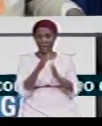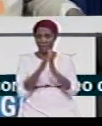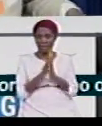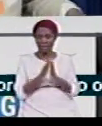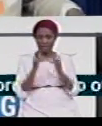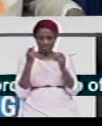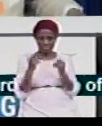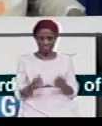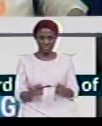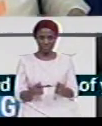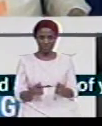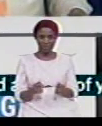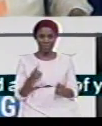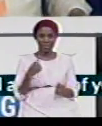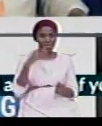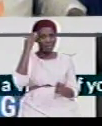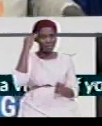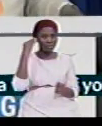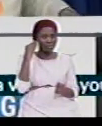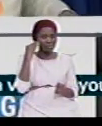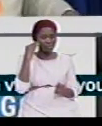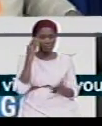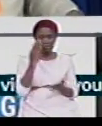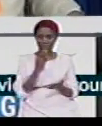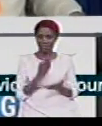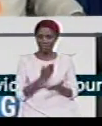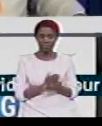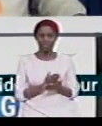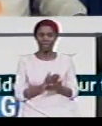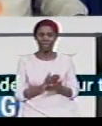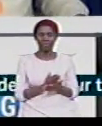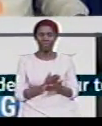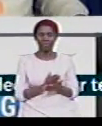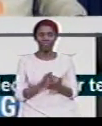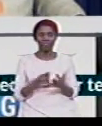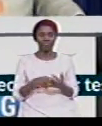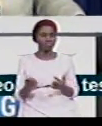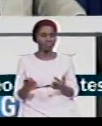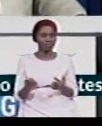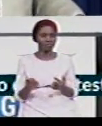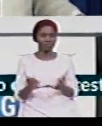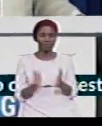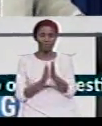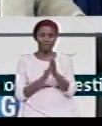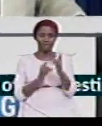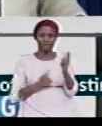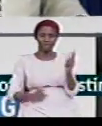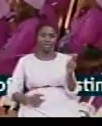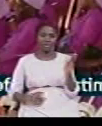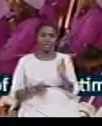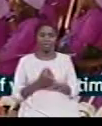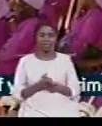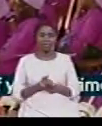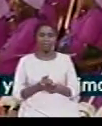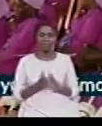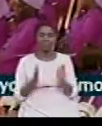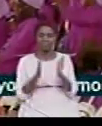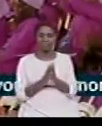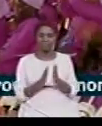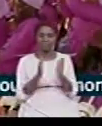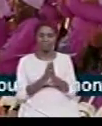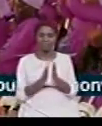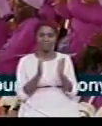Instantaneously, the headache of 22 years gone. Praise the Lord. Hallelujah. Put your hands together for